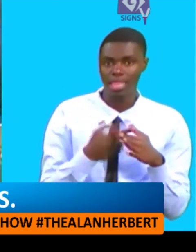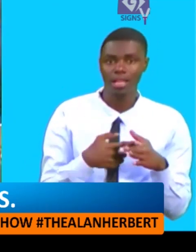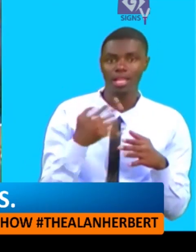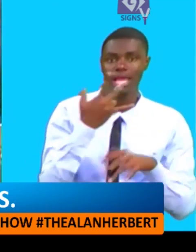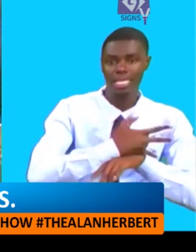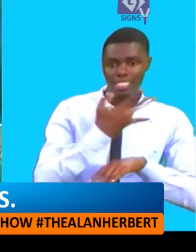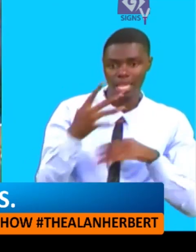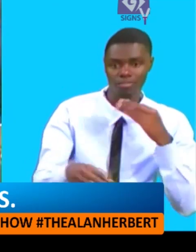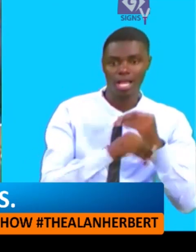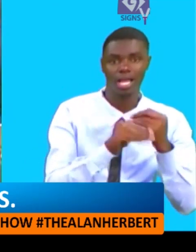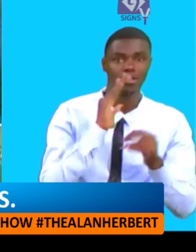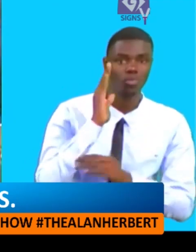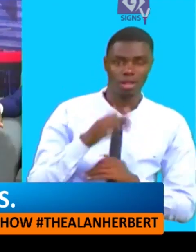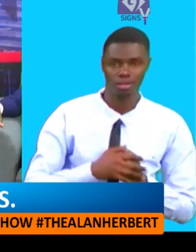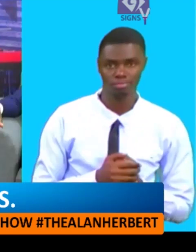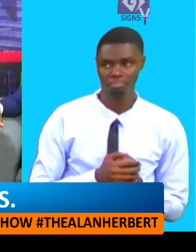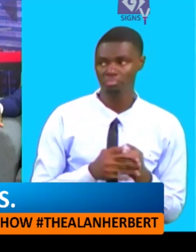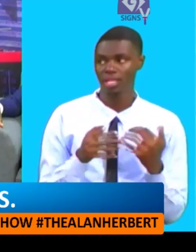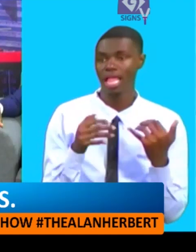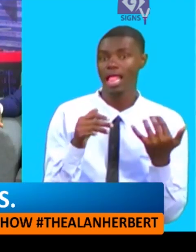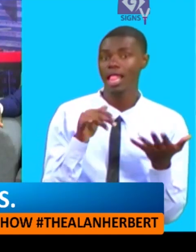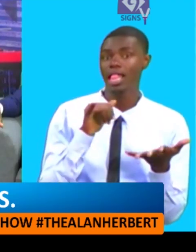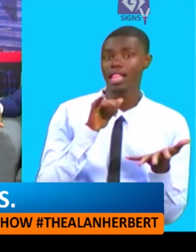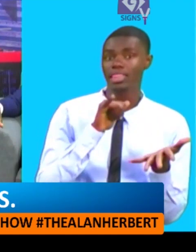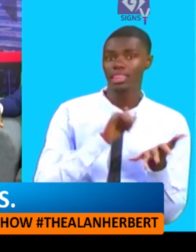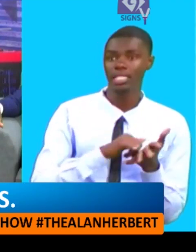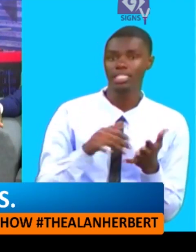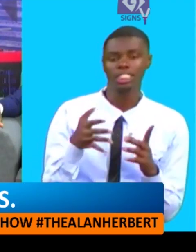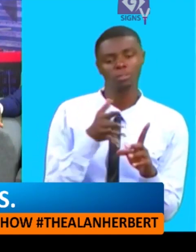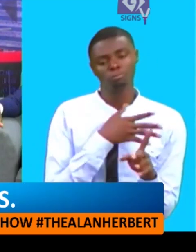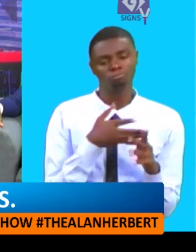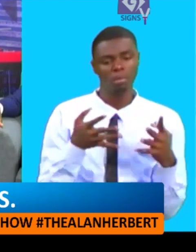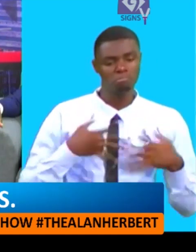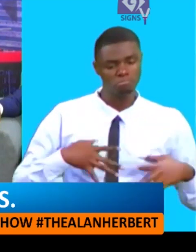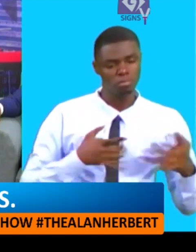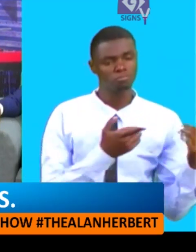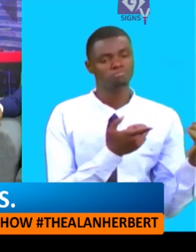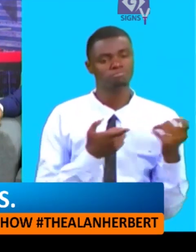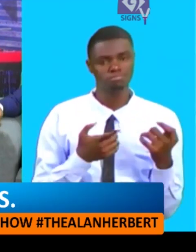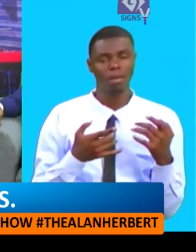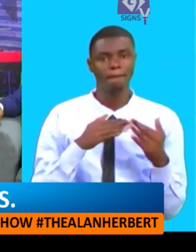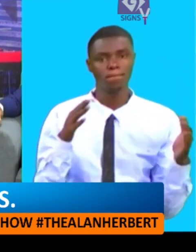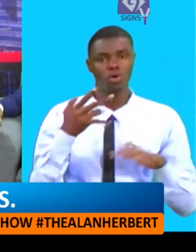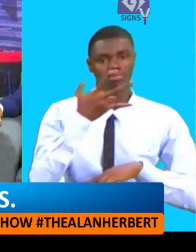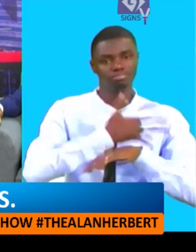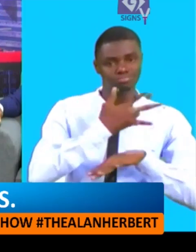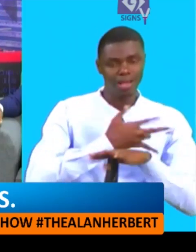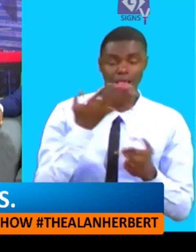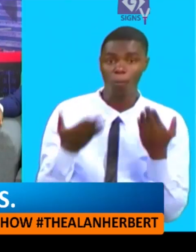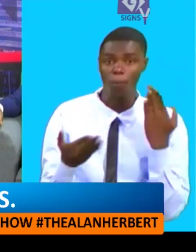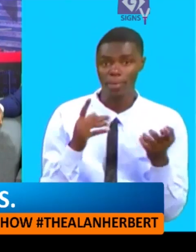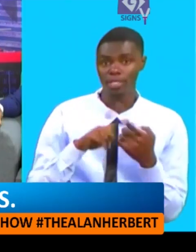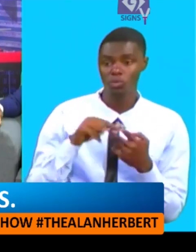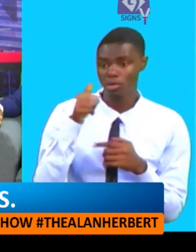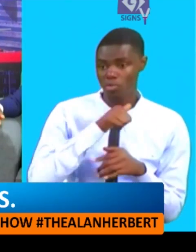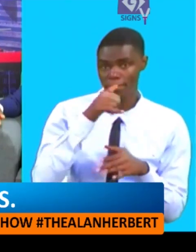in. Yes. And now that is sort of to lure people to come more into the NHIF basket as compared to being on a